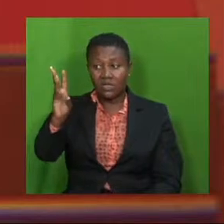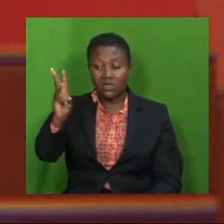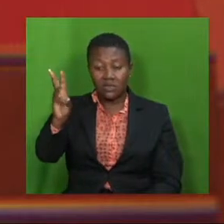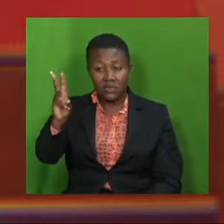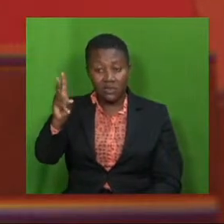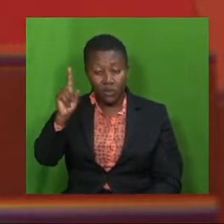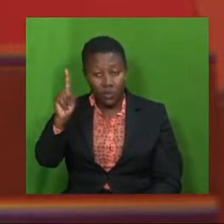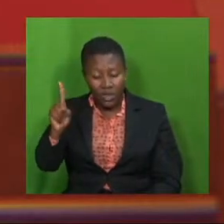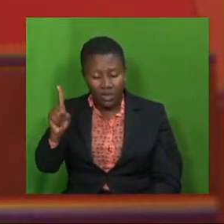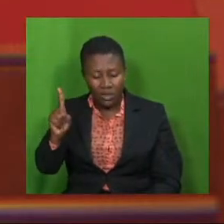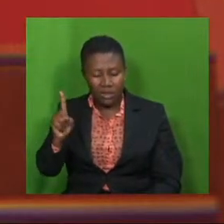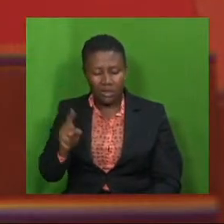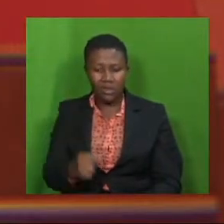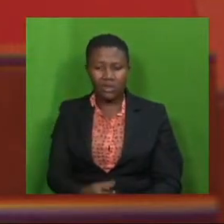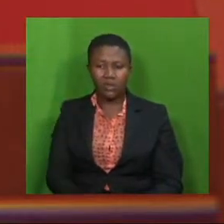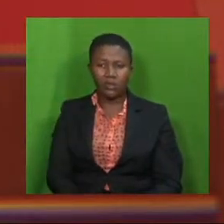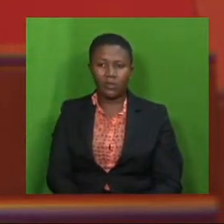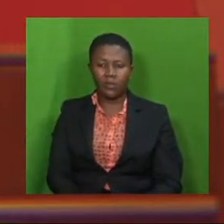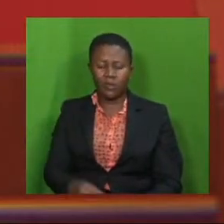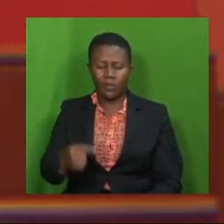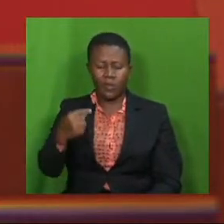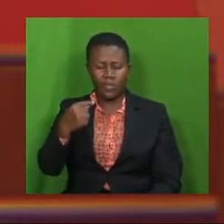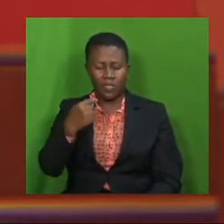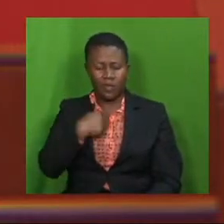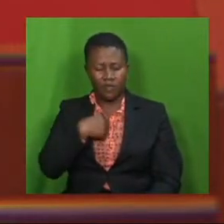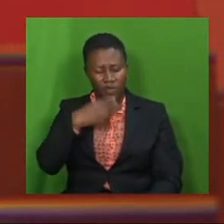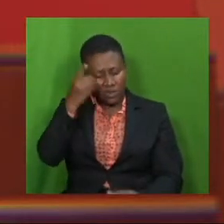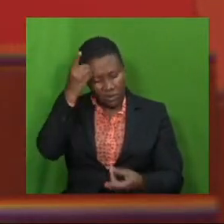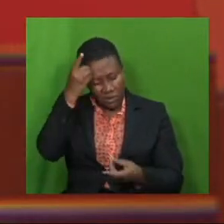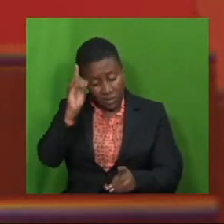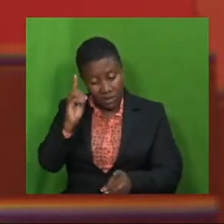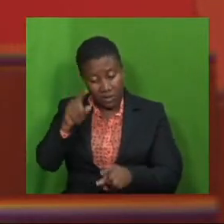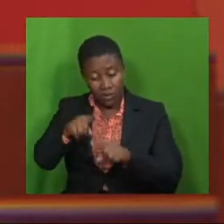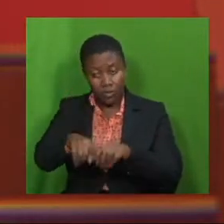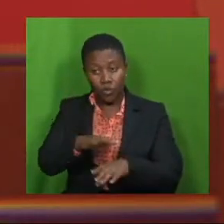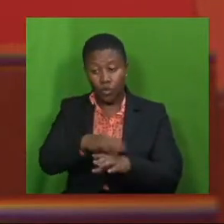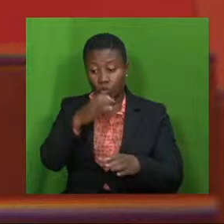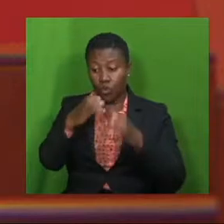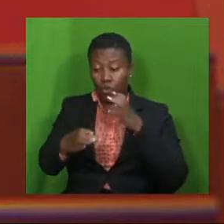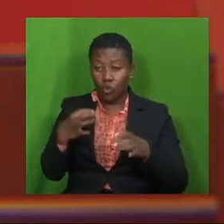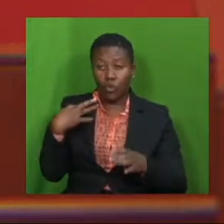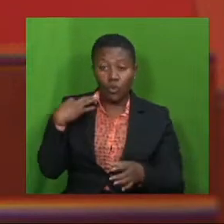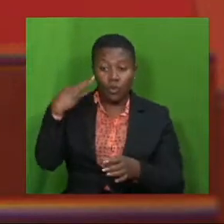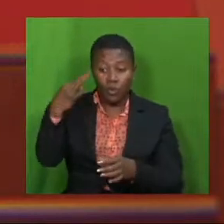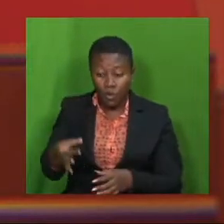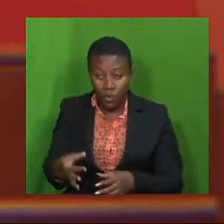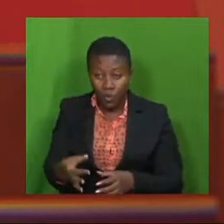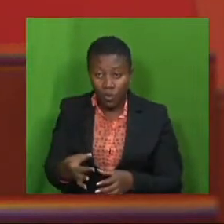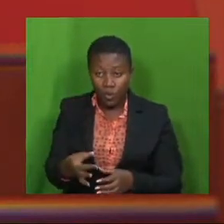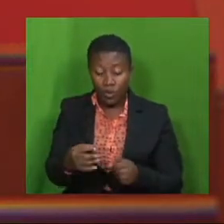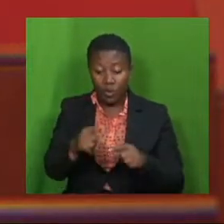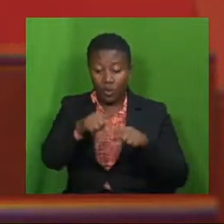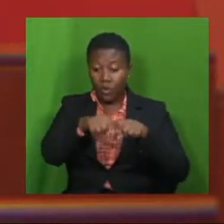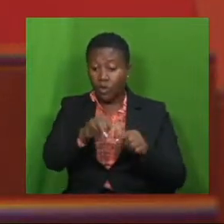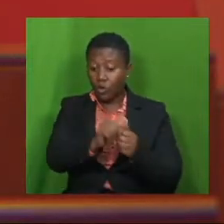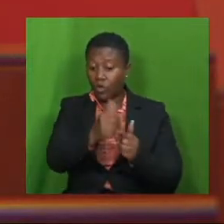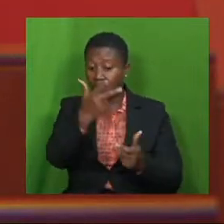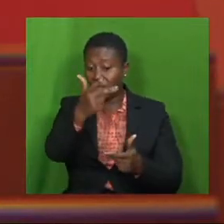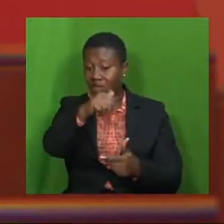Parliament, and the decision of the Court of Appeal in the case of Professor Stephen Kweku Asare and the Attorney General and 3